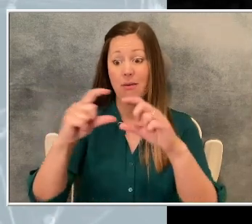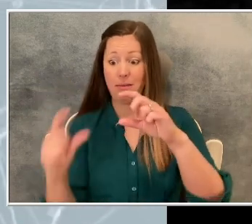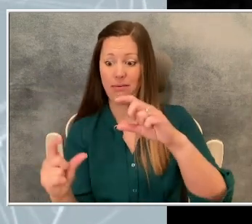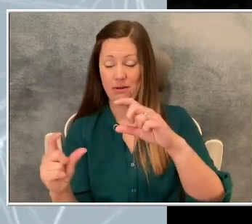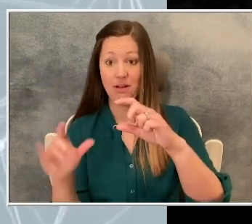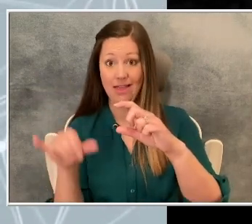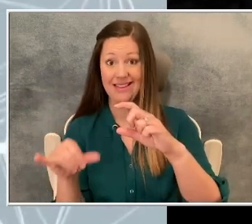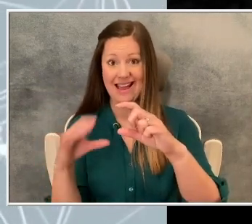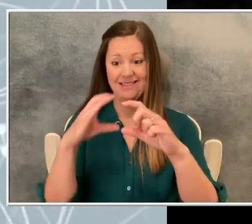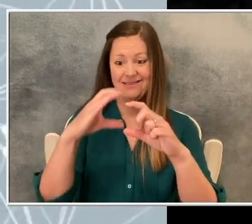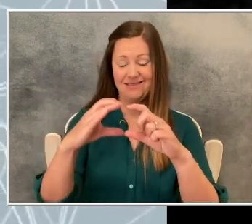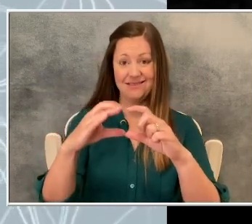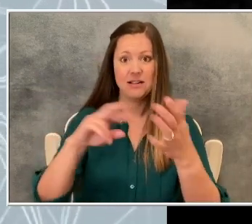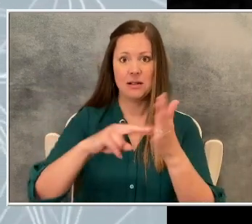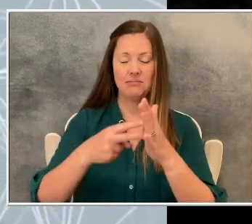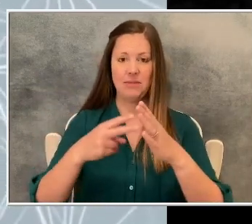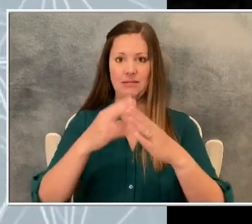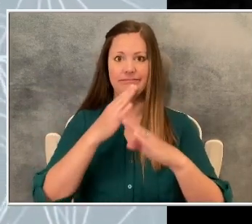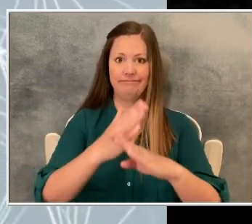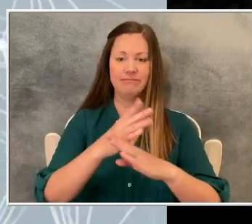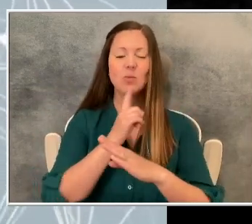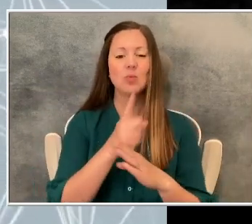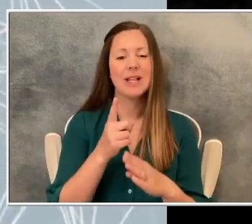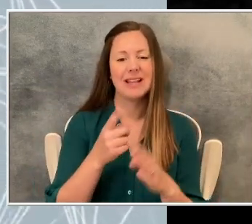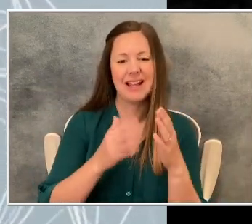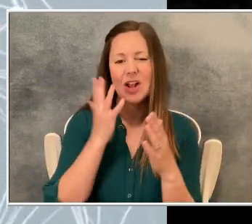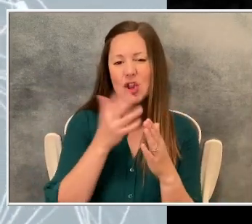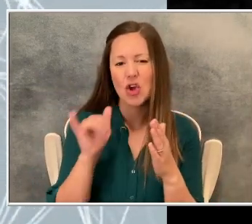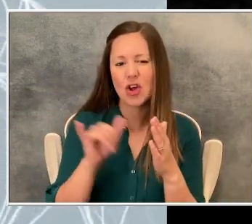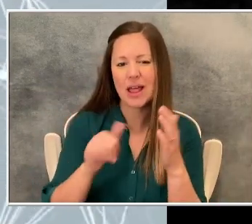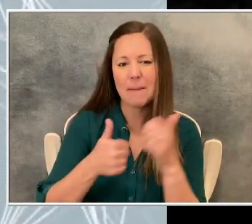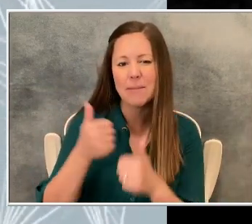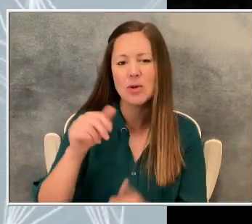and it looks to be mostly thrombotic material coming up,